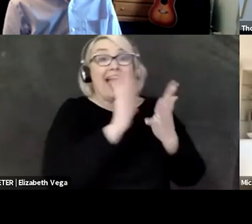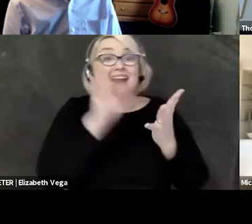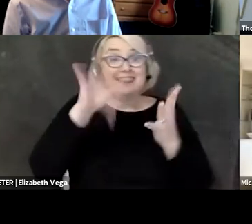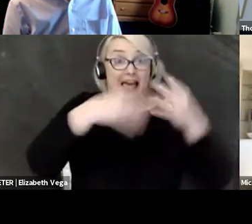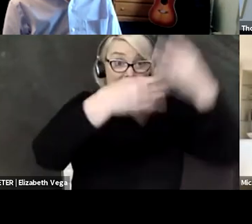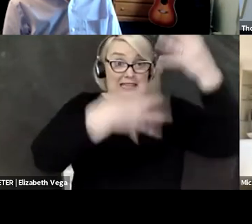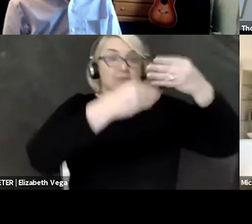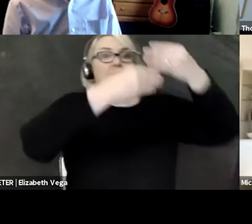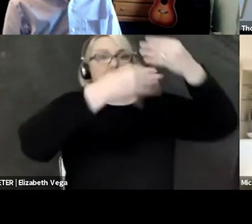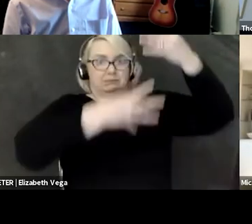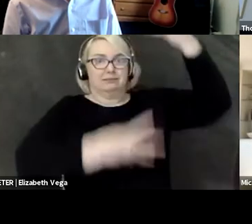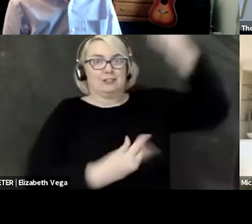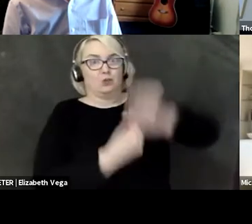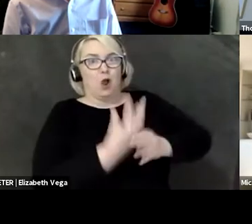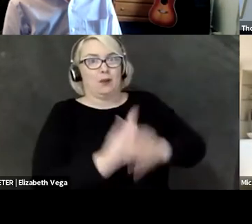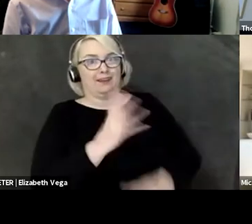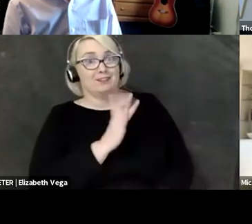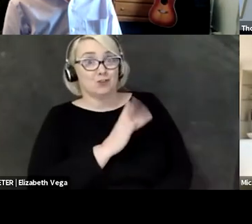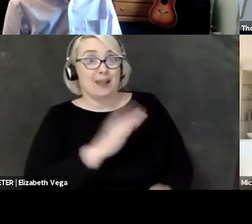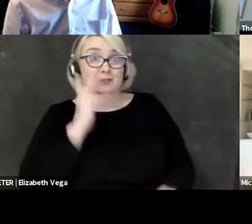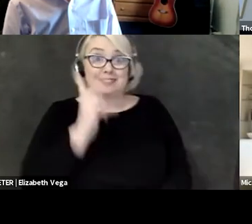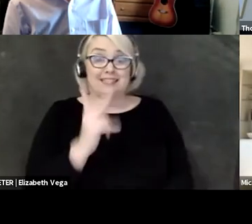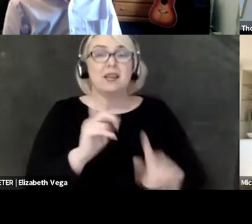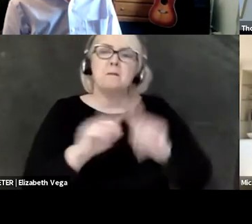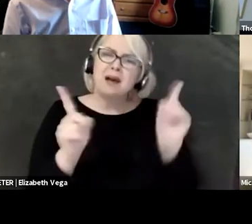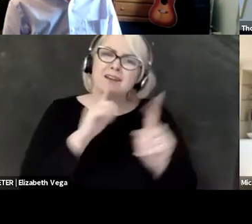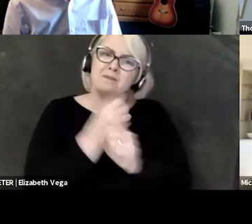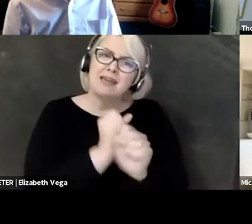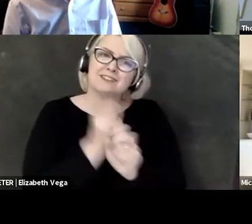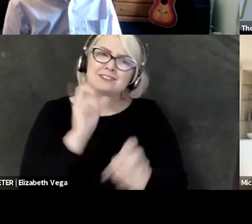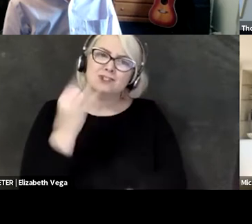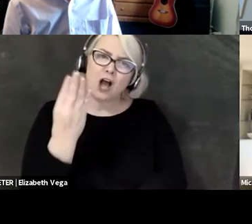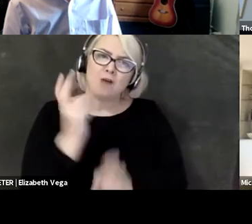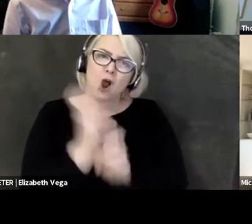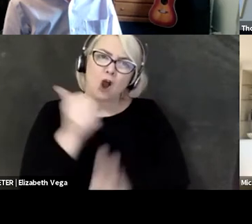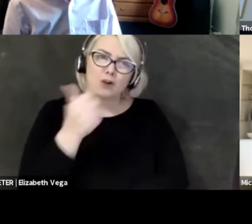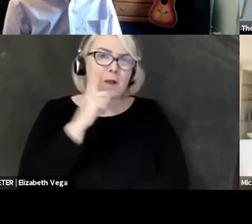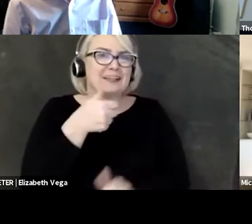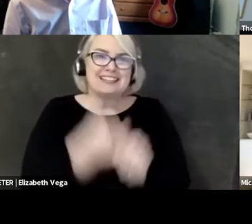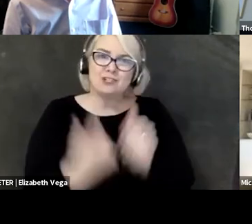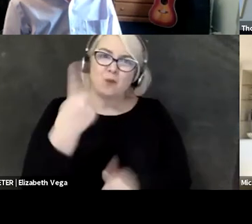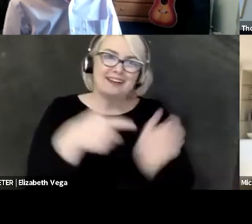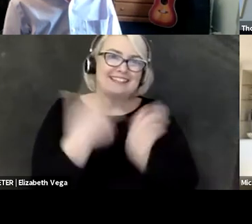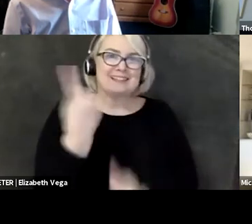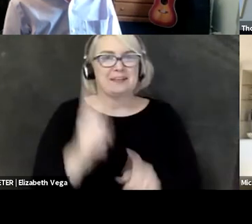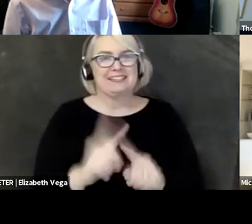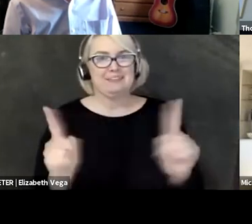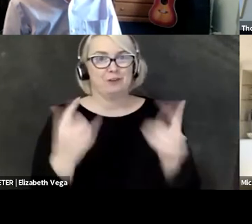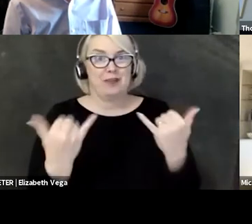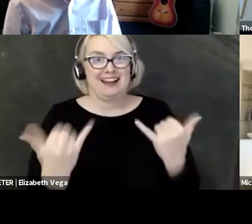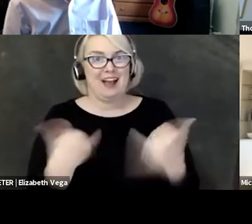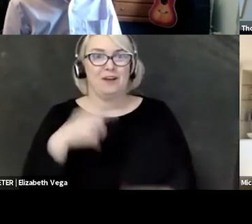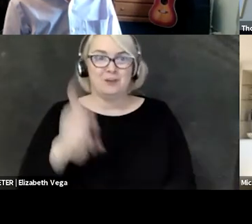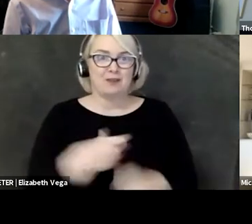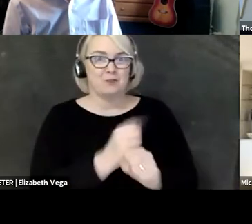what's so great to see. It makes the job a little bit more tricky because everybody needs something different right now. So, you know, you need to make sure you're doing it right.